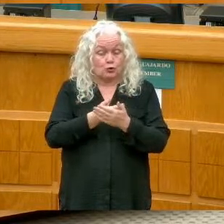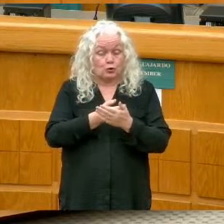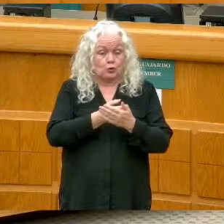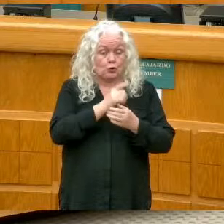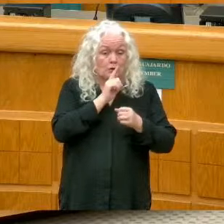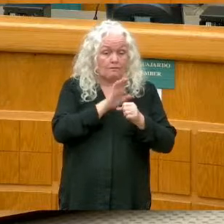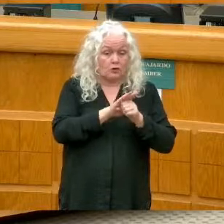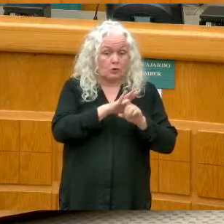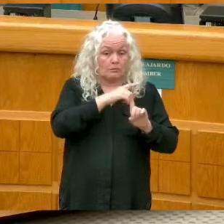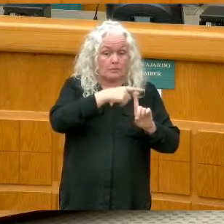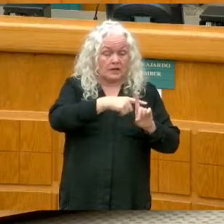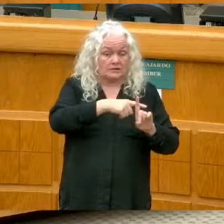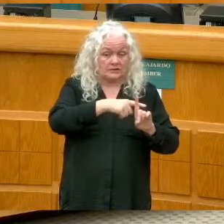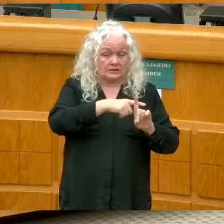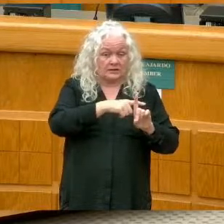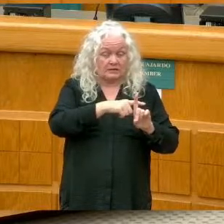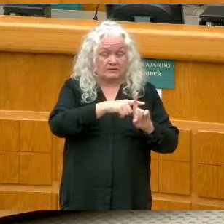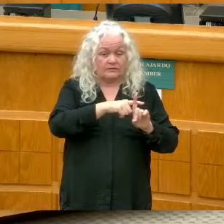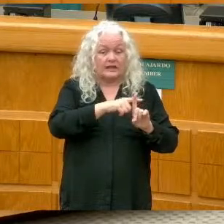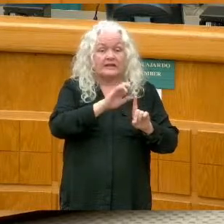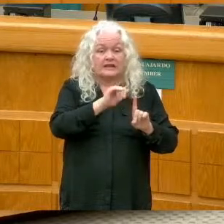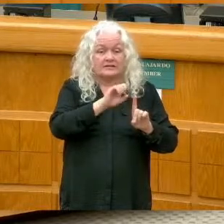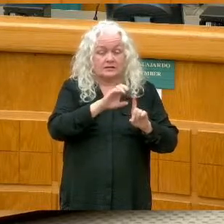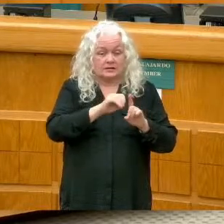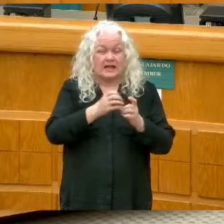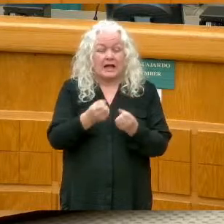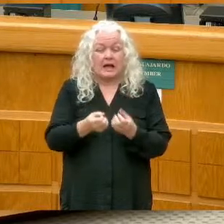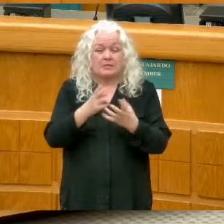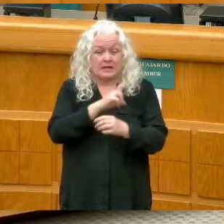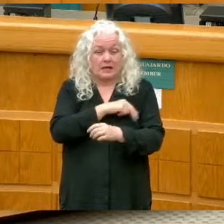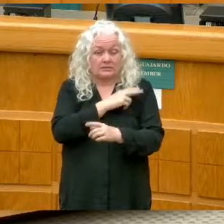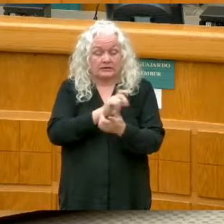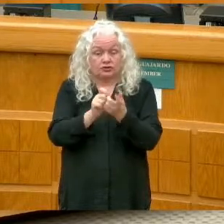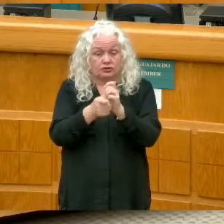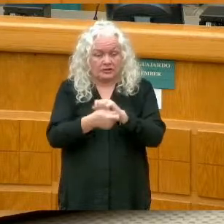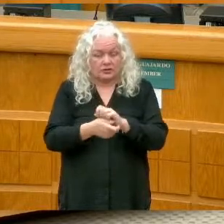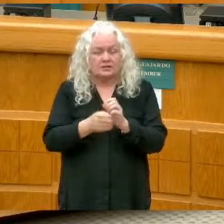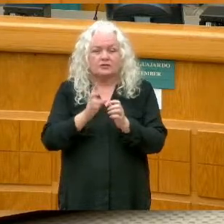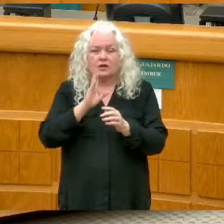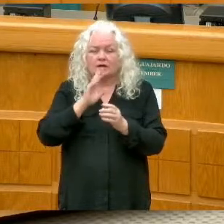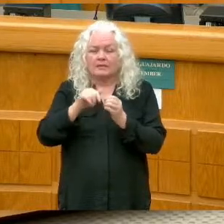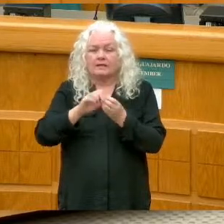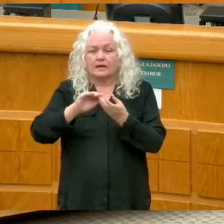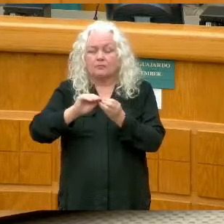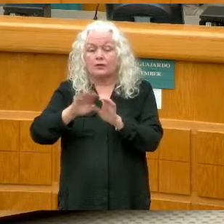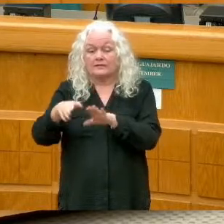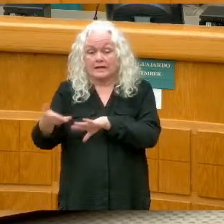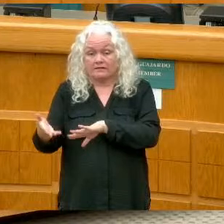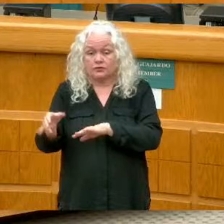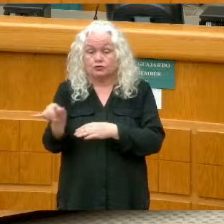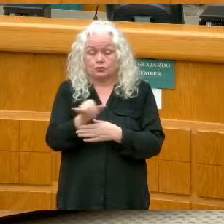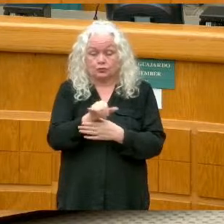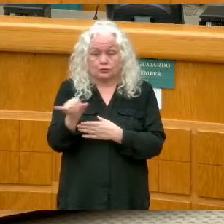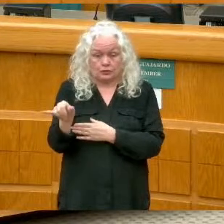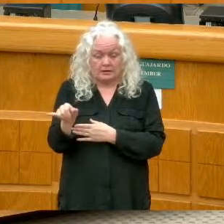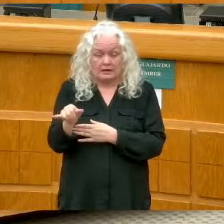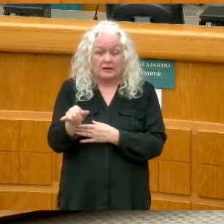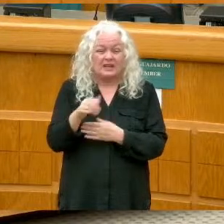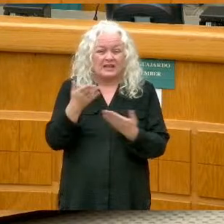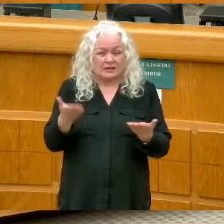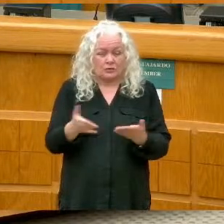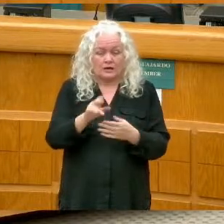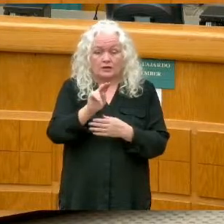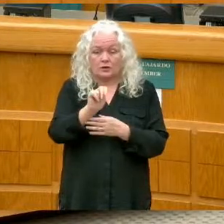positive cases, talk to you about the hospitalization changes, and talk to you about number of deaths as well for Nueces